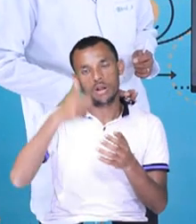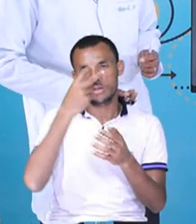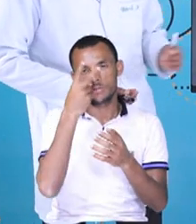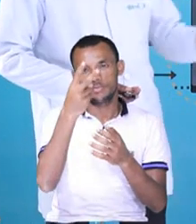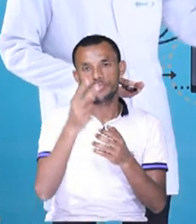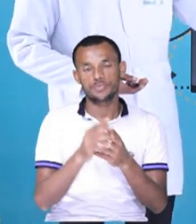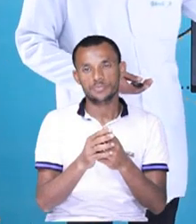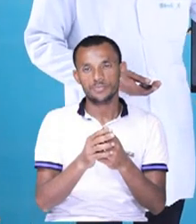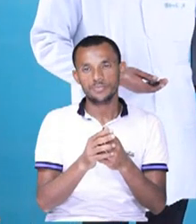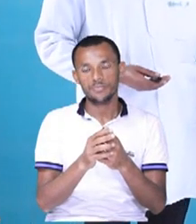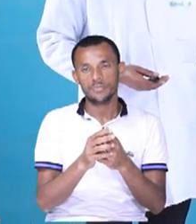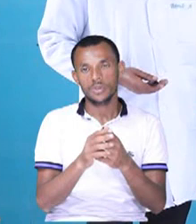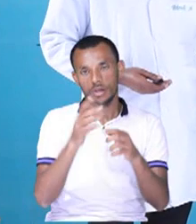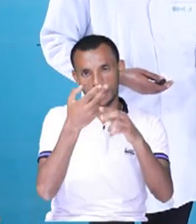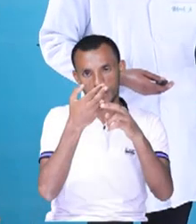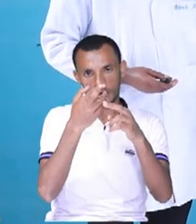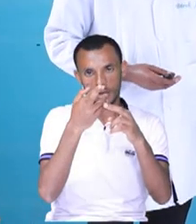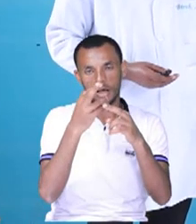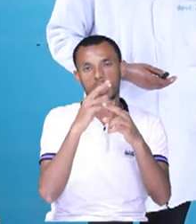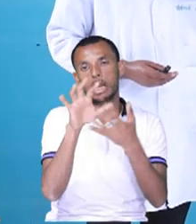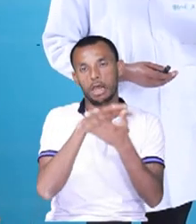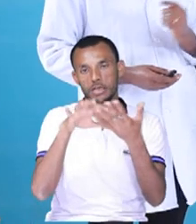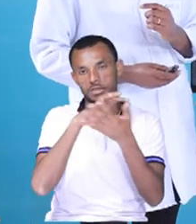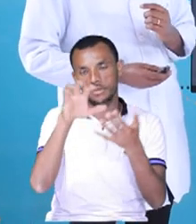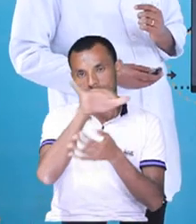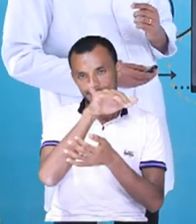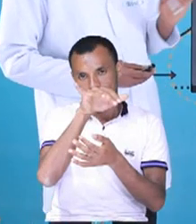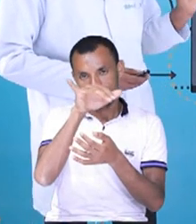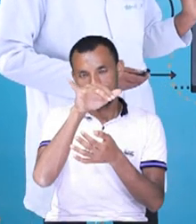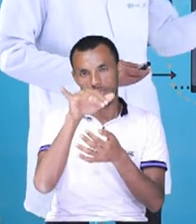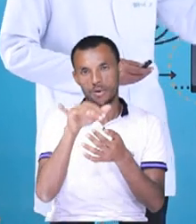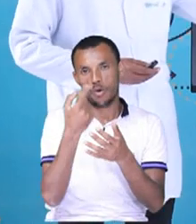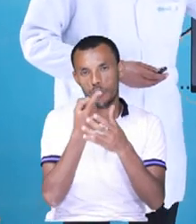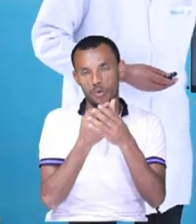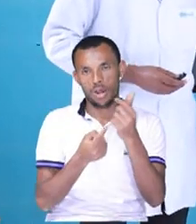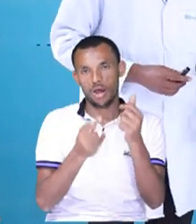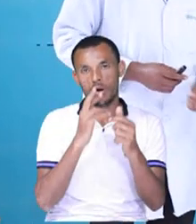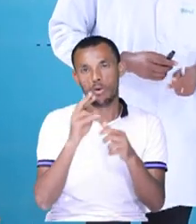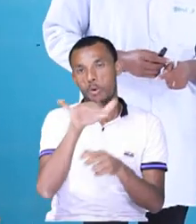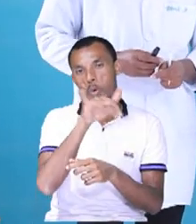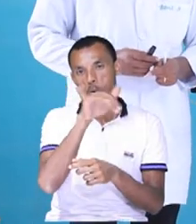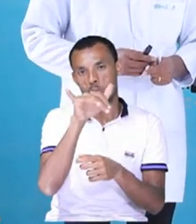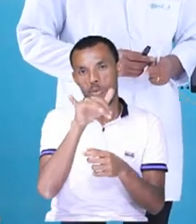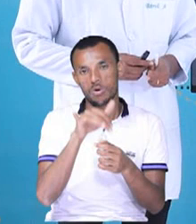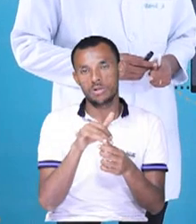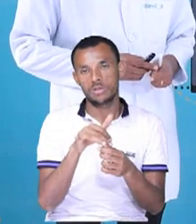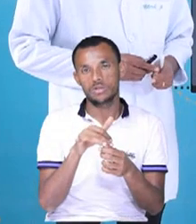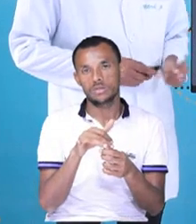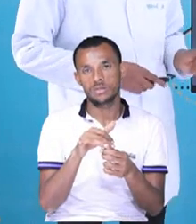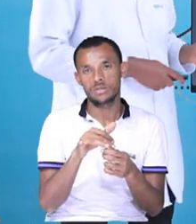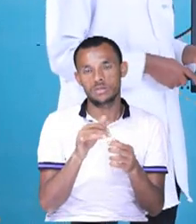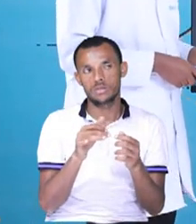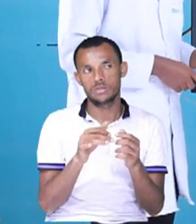hand, reactions that occur in one phase only are called homogeneous